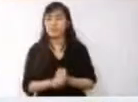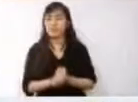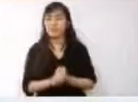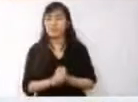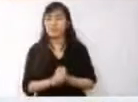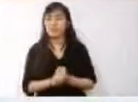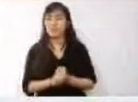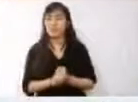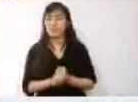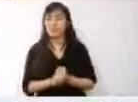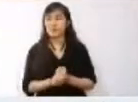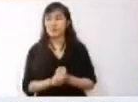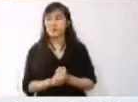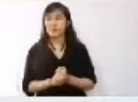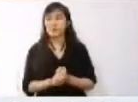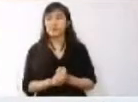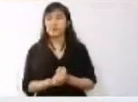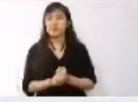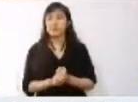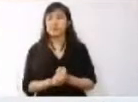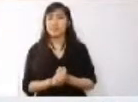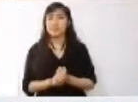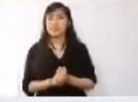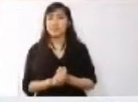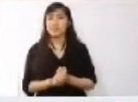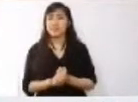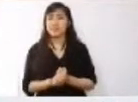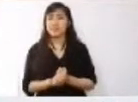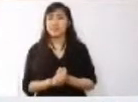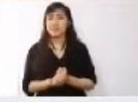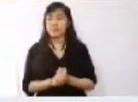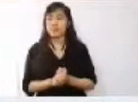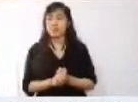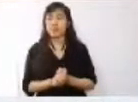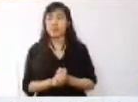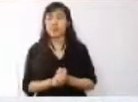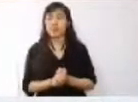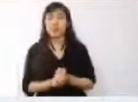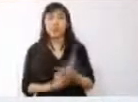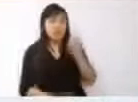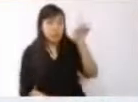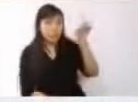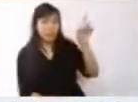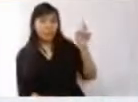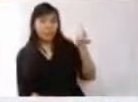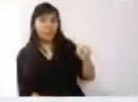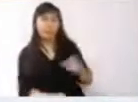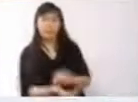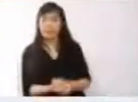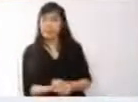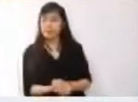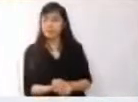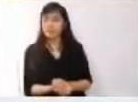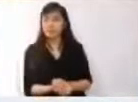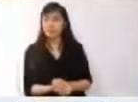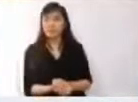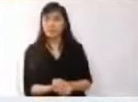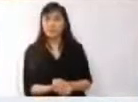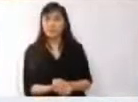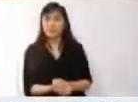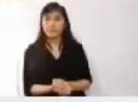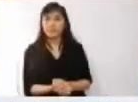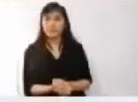the statistics on Filipinos with COVID-19 in Japan, and do they have easy access to Japanese